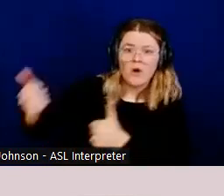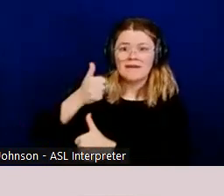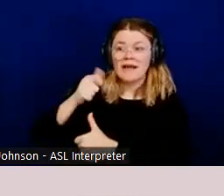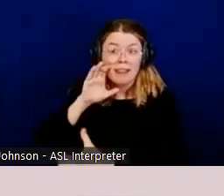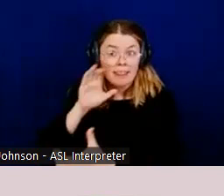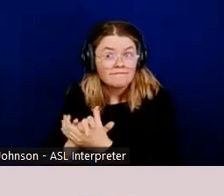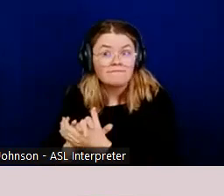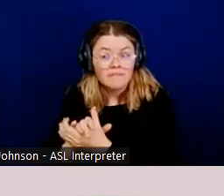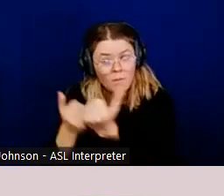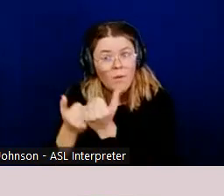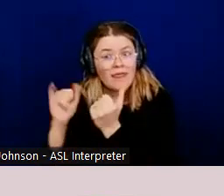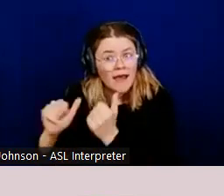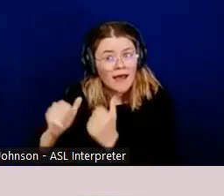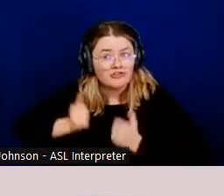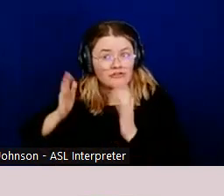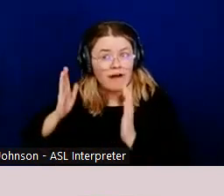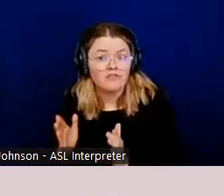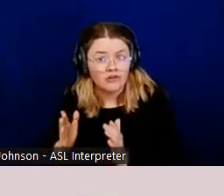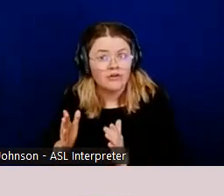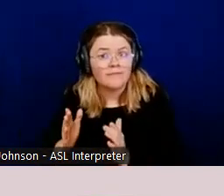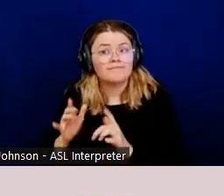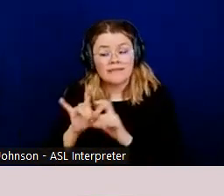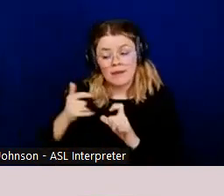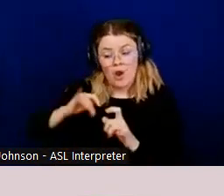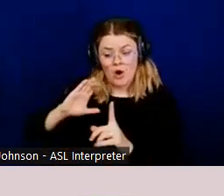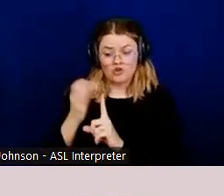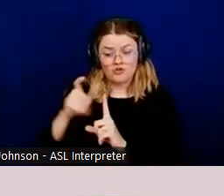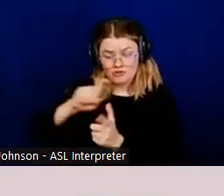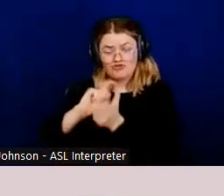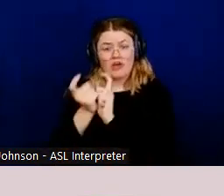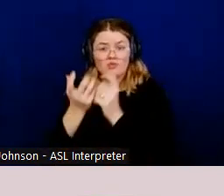survivors, and valuing consent, respect, and compassion.